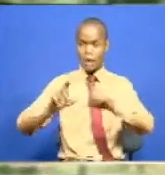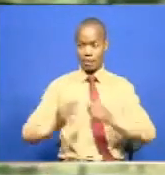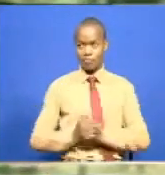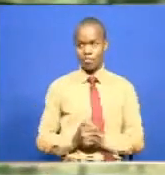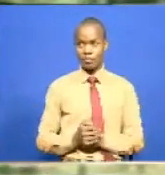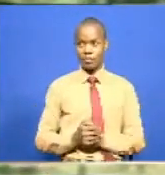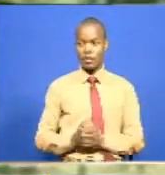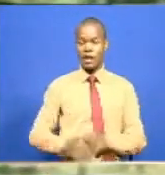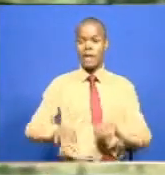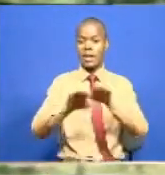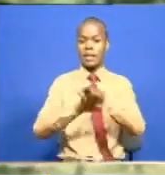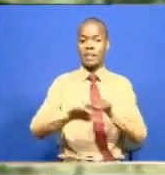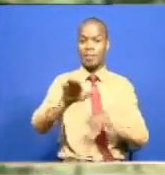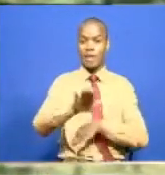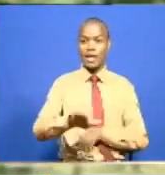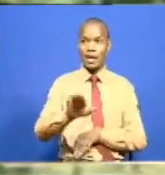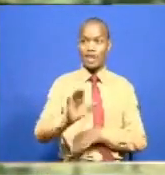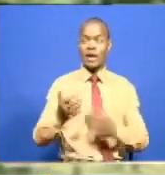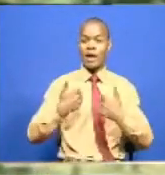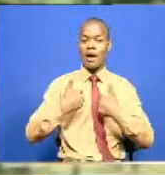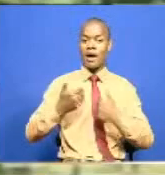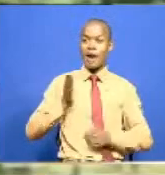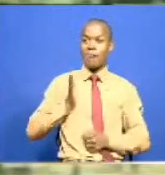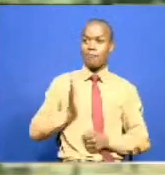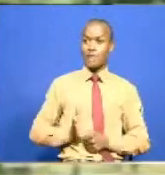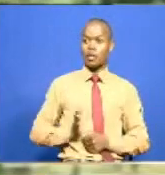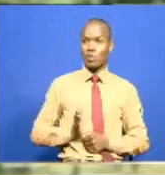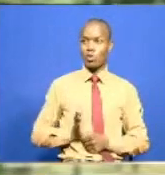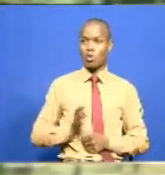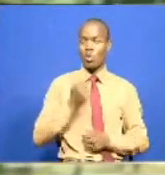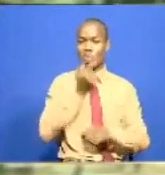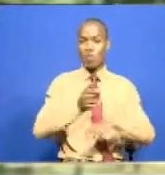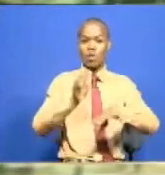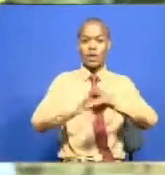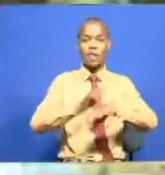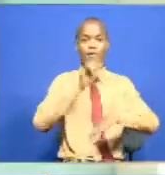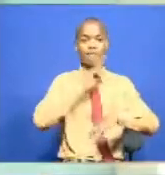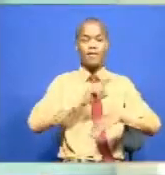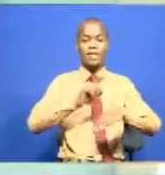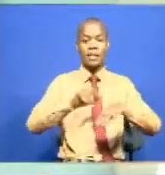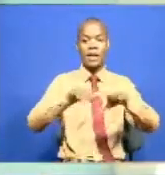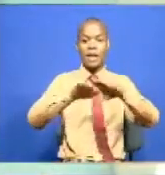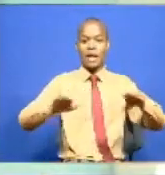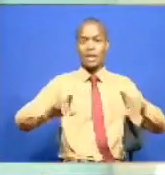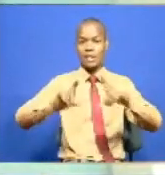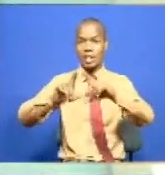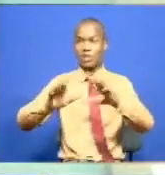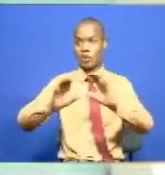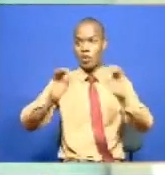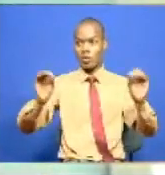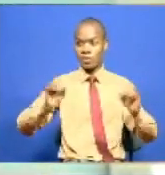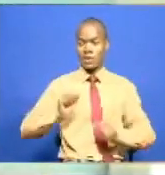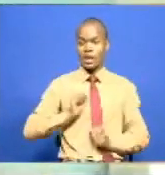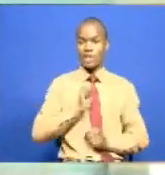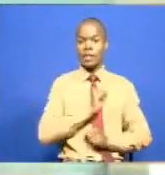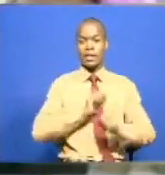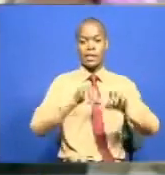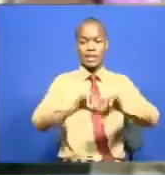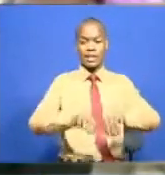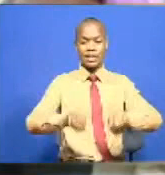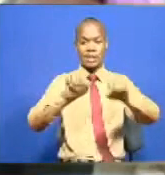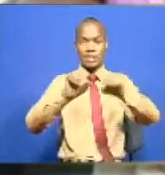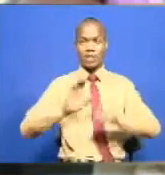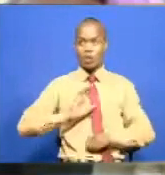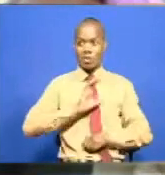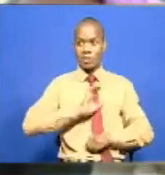hiyo hakuna Mjomvu hata mmoja ambaye amepata hiyo title jina lake. The Senate Chair Committee on Lands, Environment